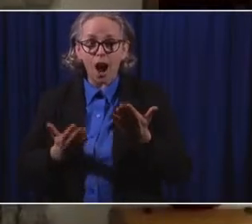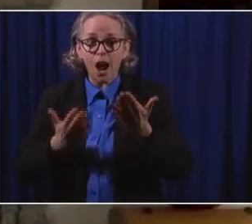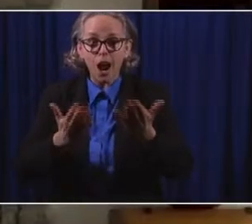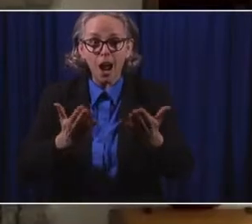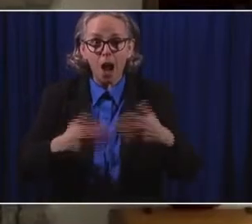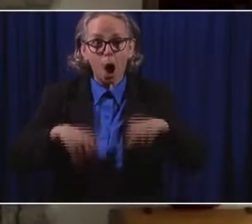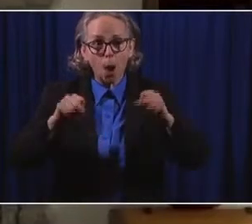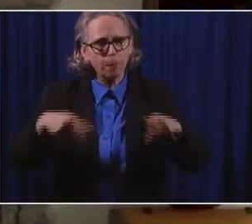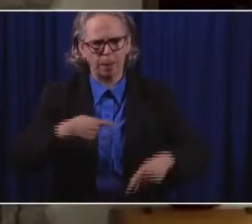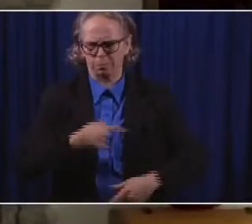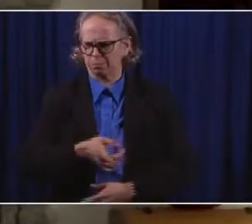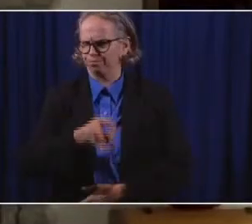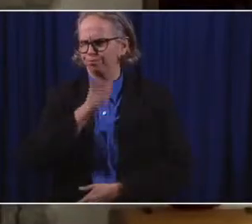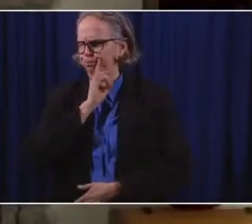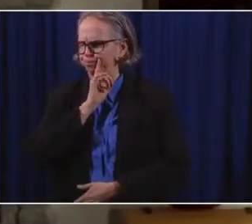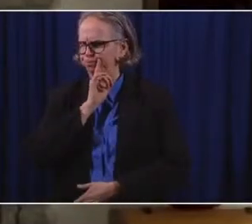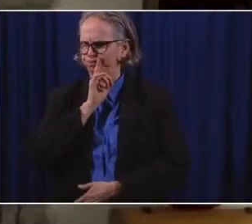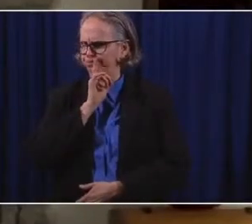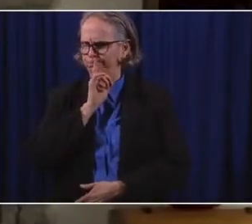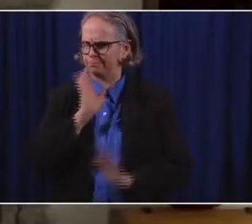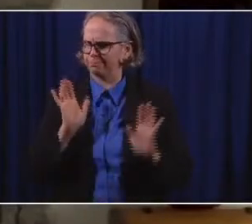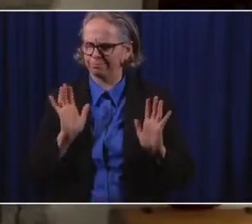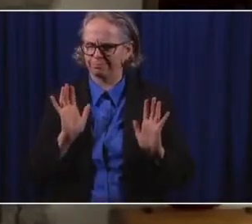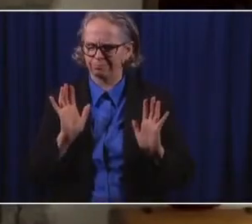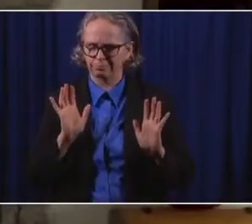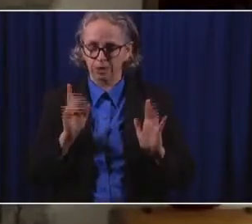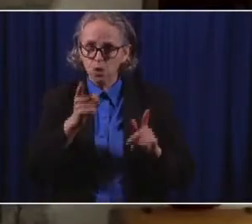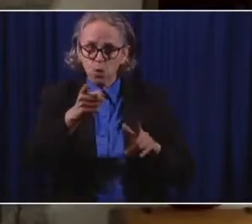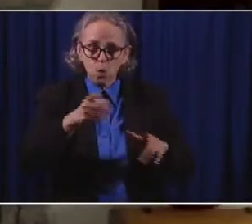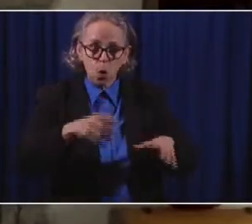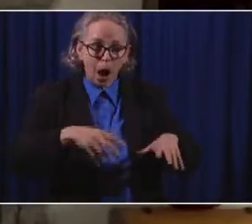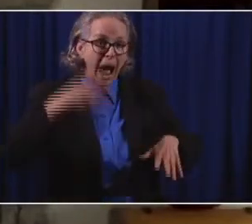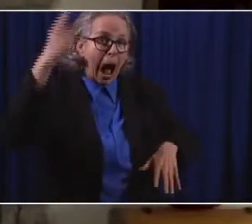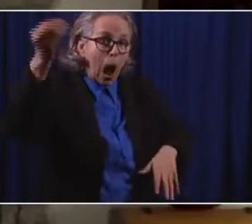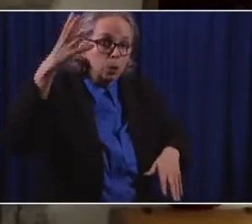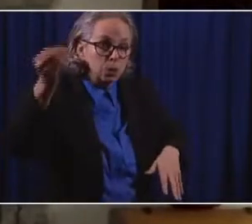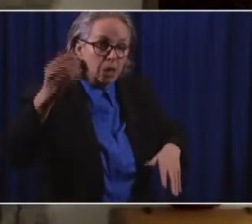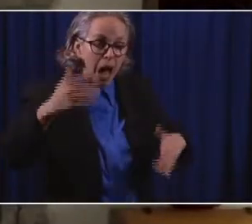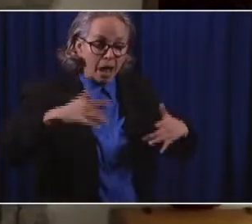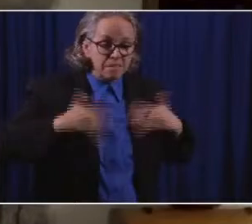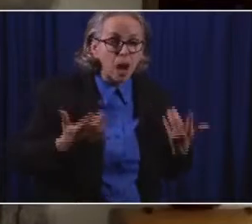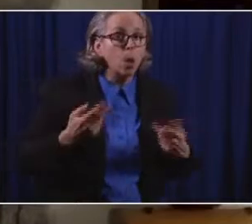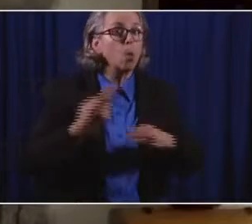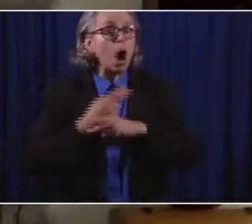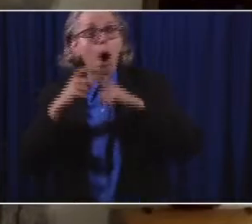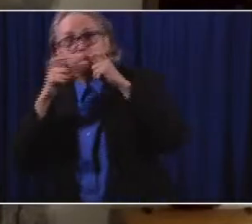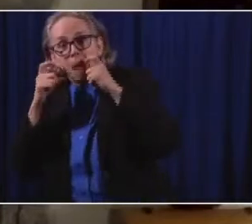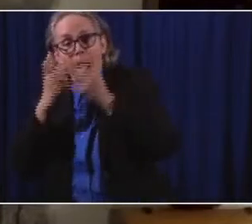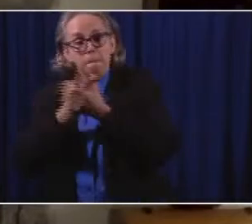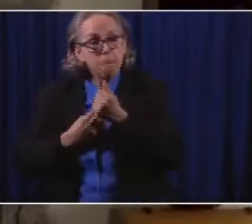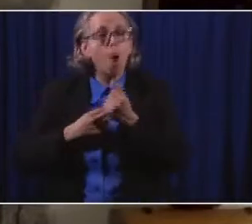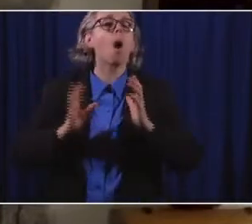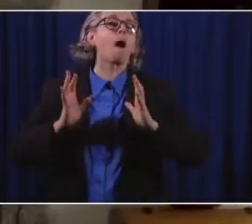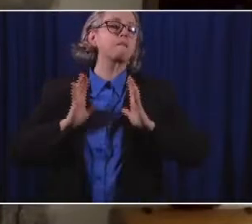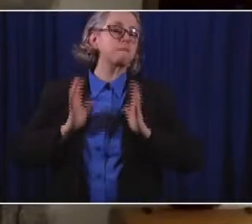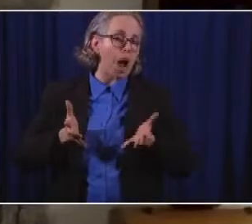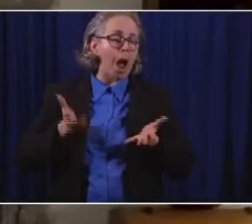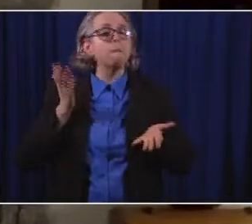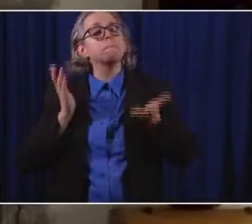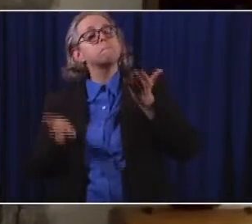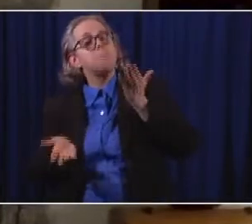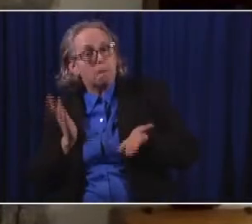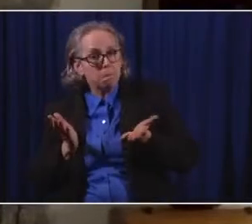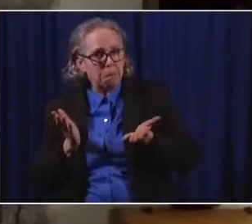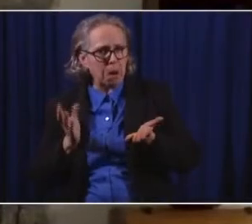If they can be outside and wearing masks and watching a screen, that may make some sense. I mean, every situation is